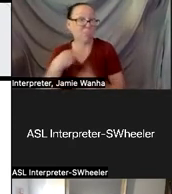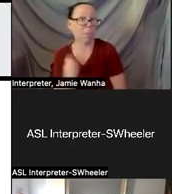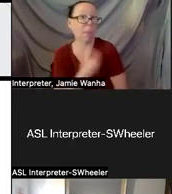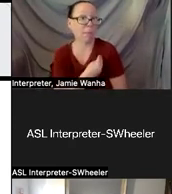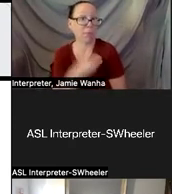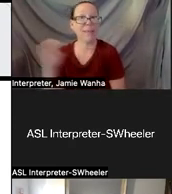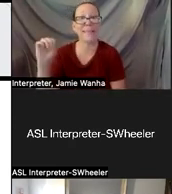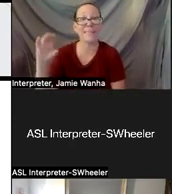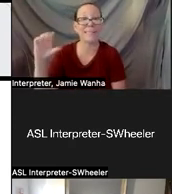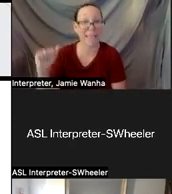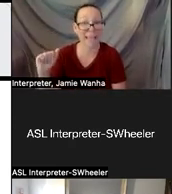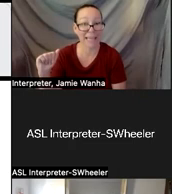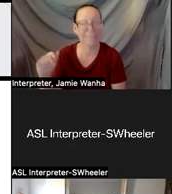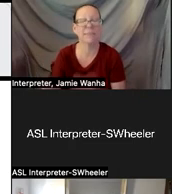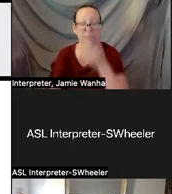And also